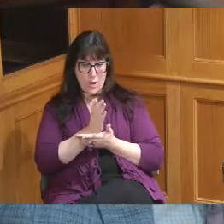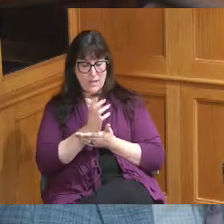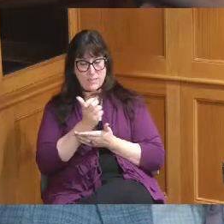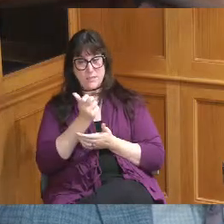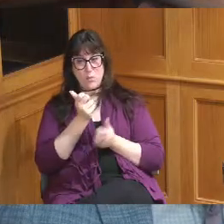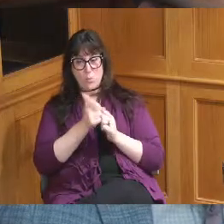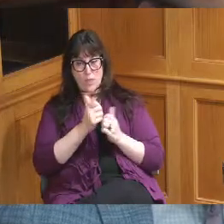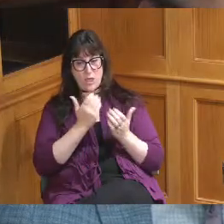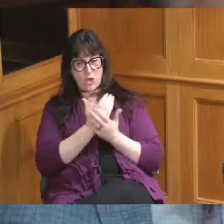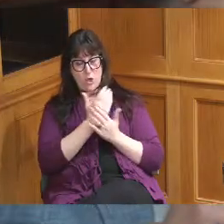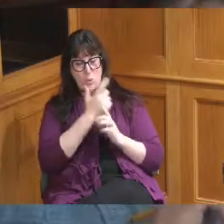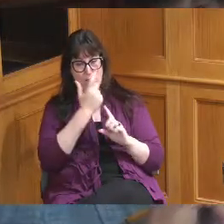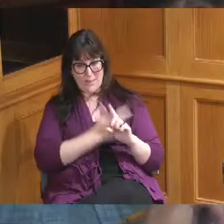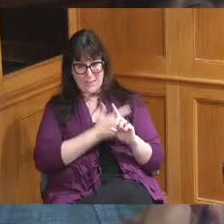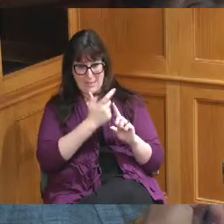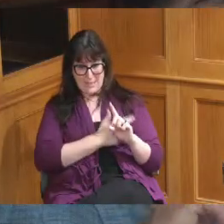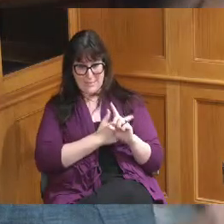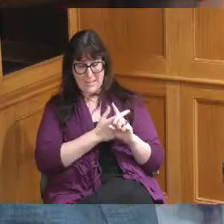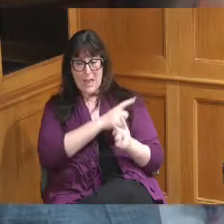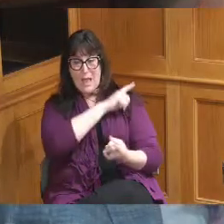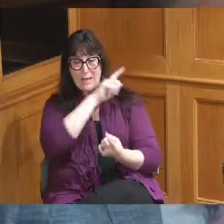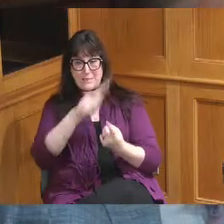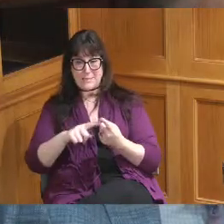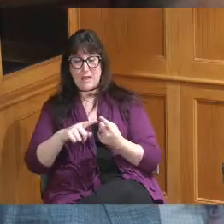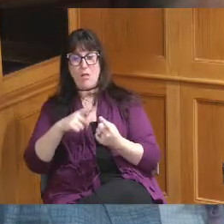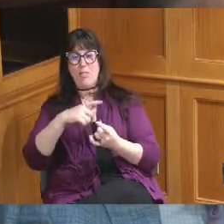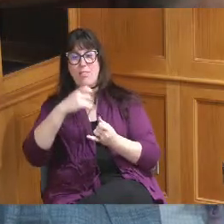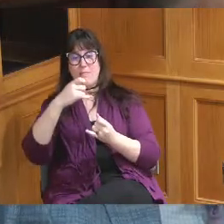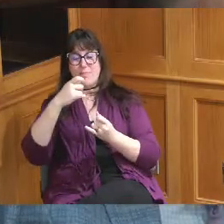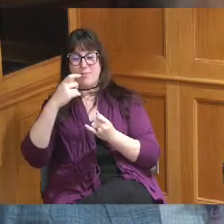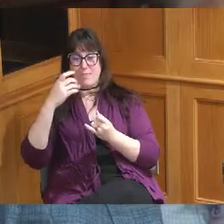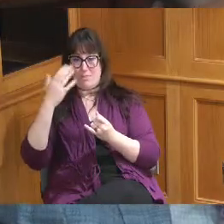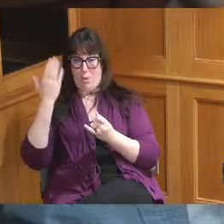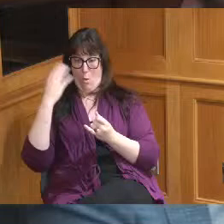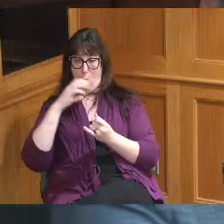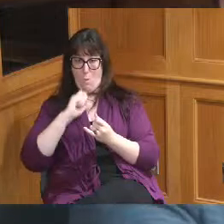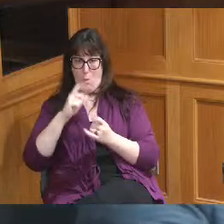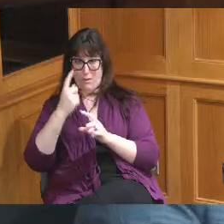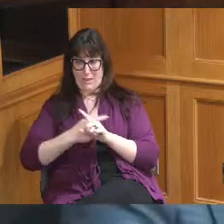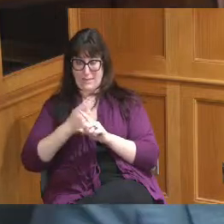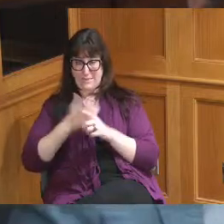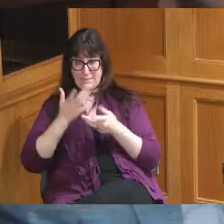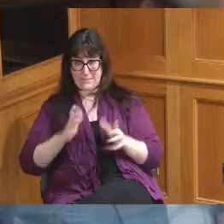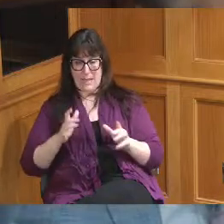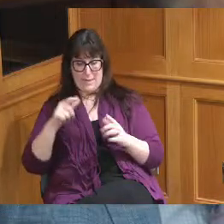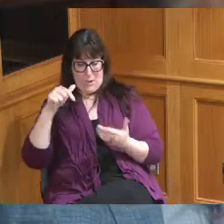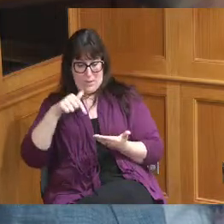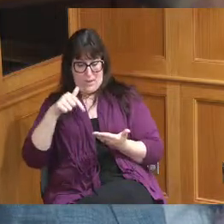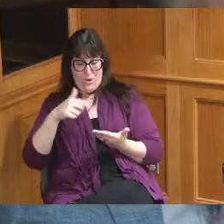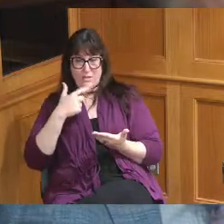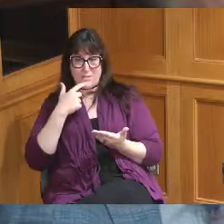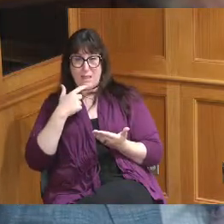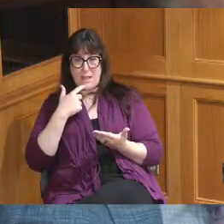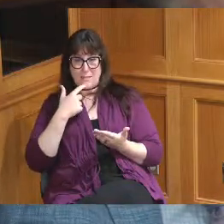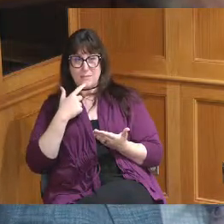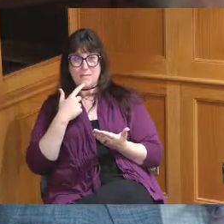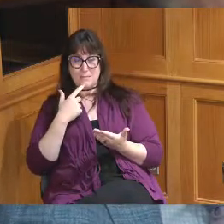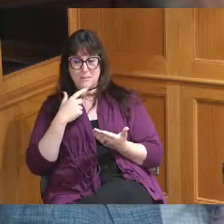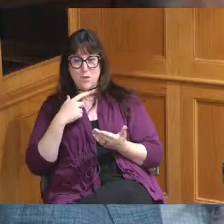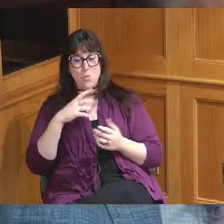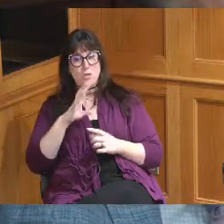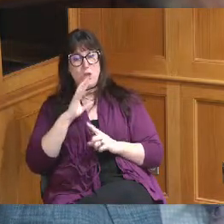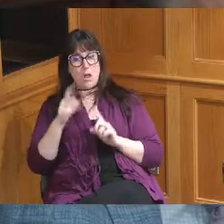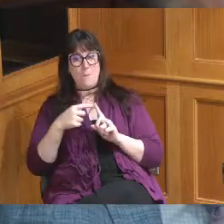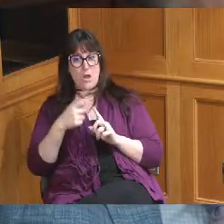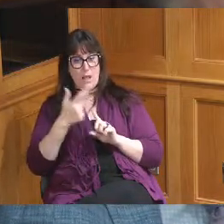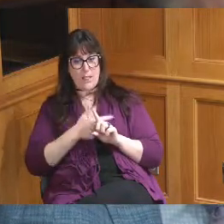new lease agreement until the final lease is done. Now on here it says after this we'll start talking about a lease. It